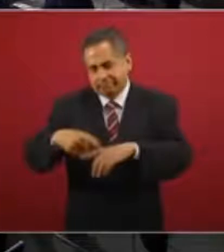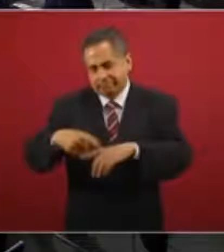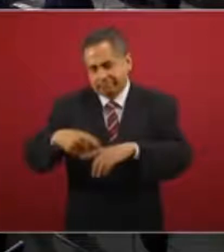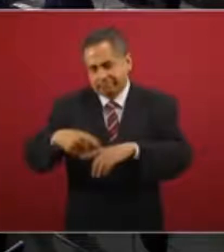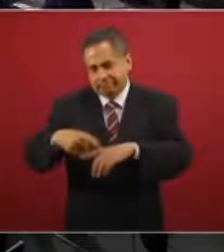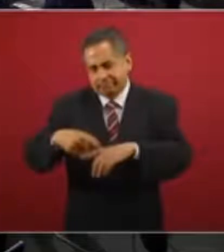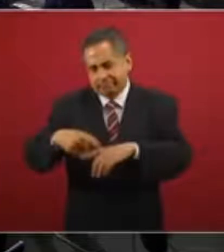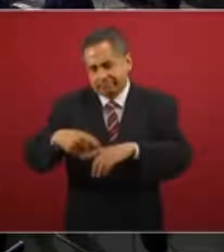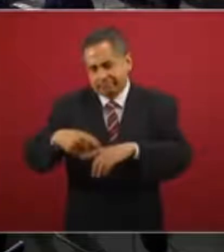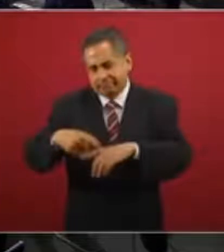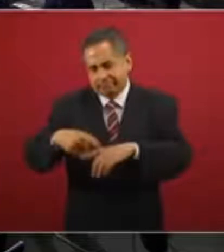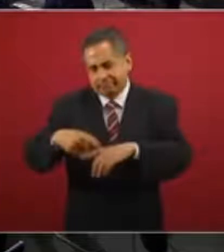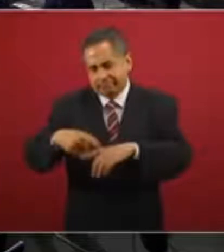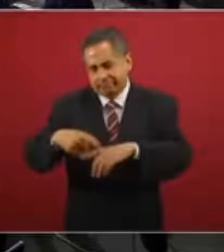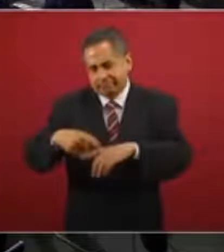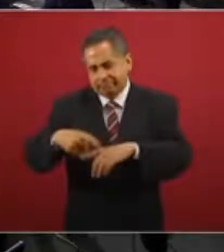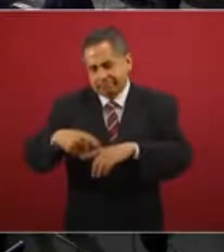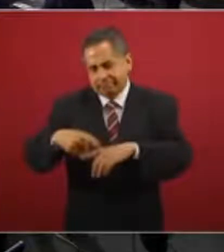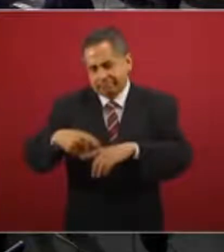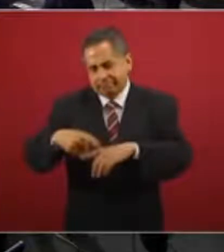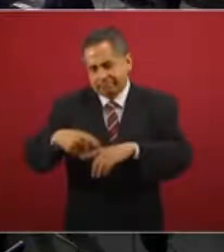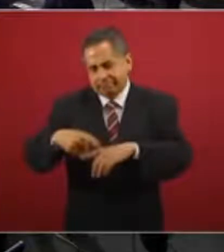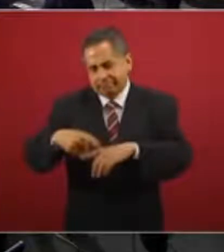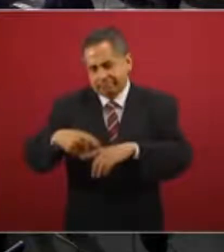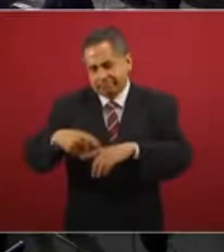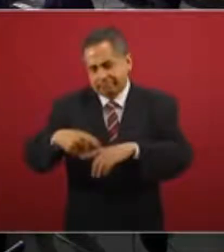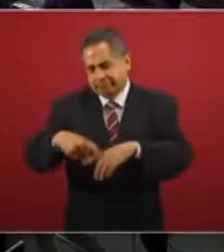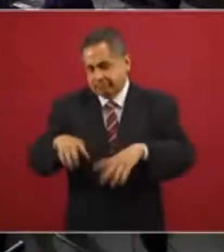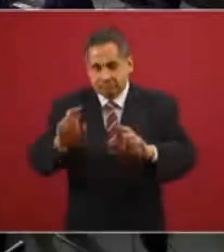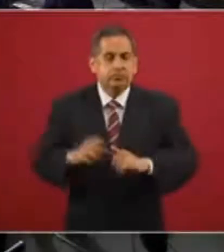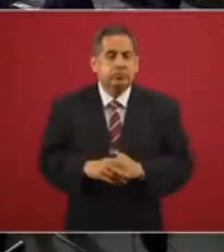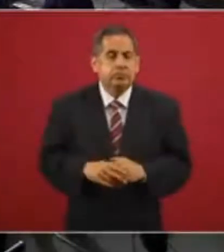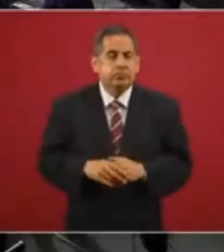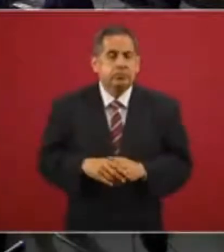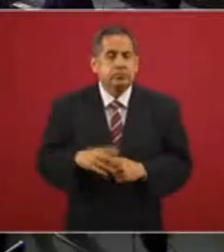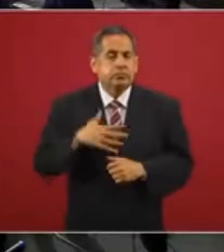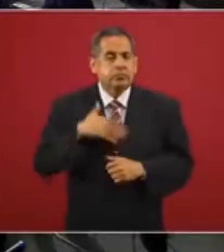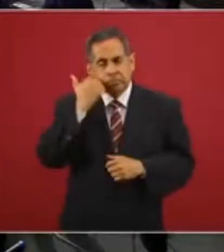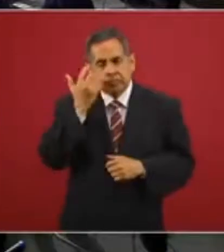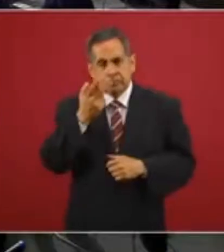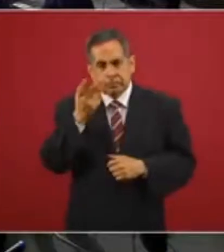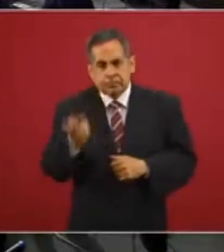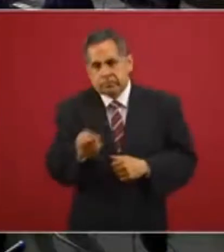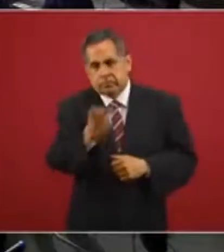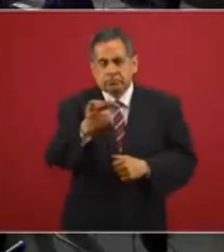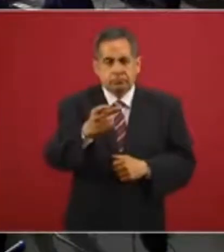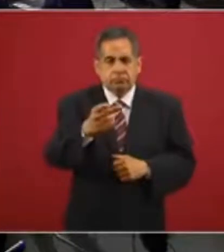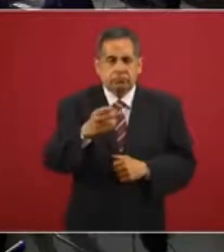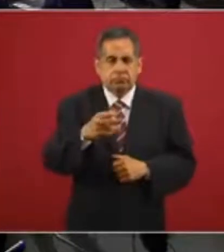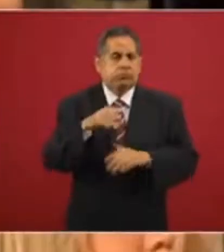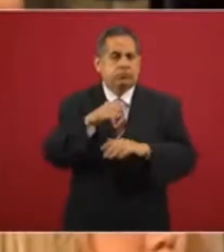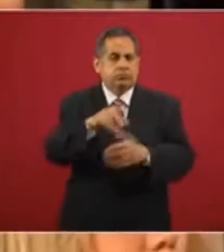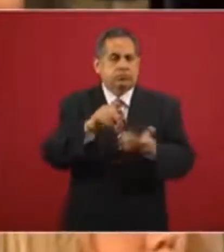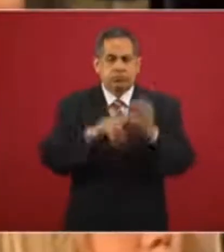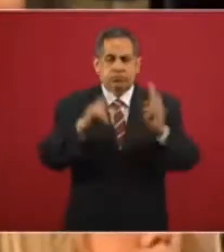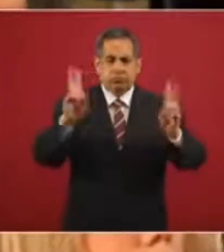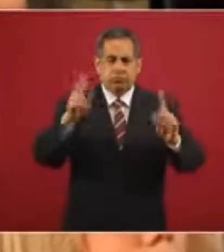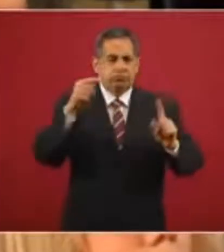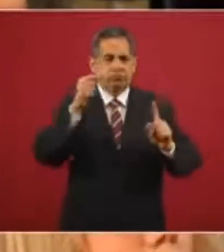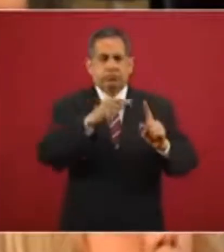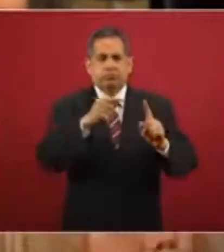bringing it to discussing it right now. Quisiera yo preguntarle sobre el tema, por